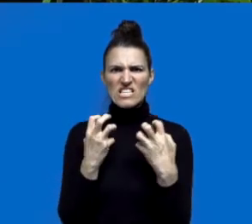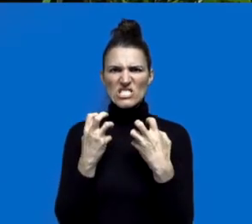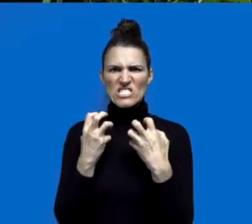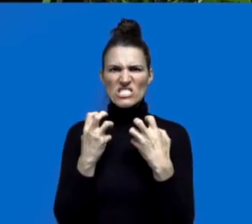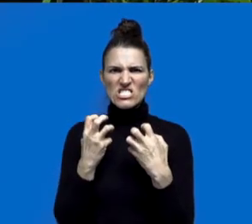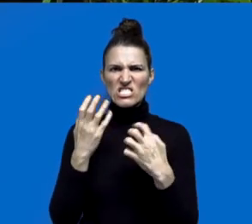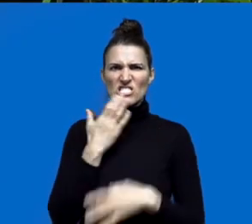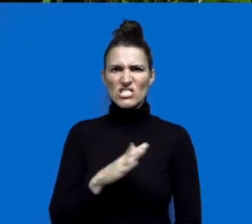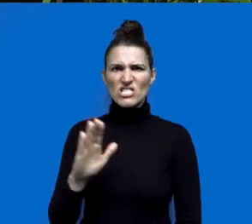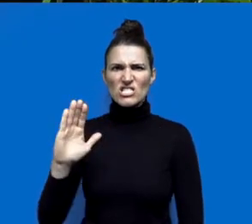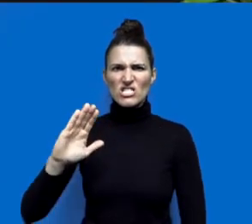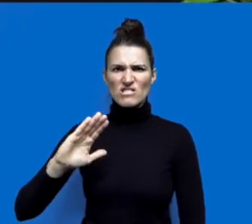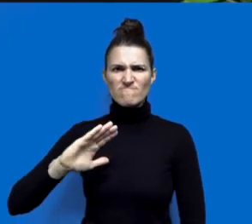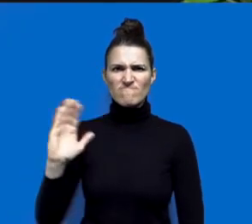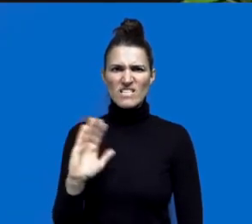as we can.